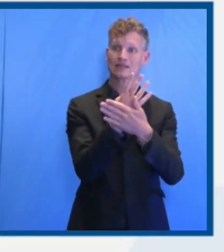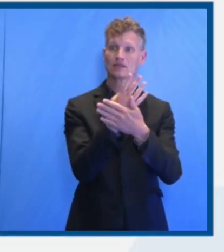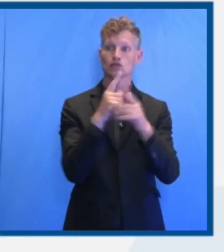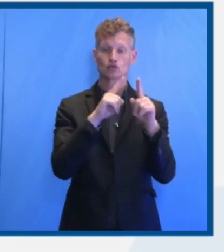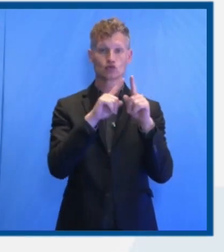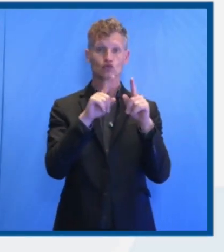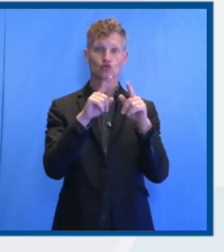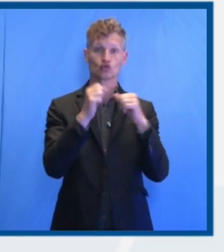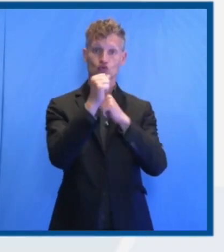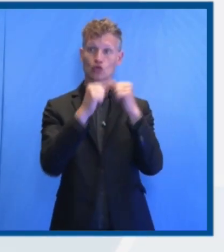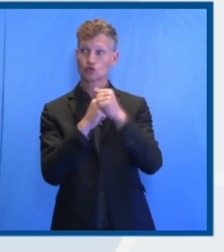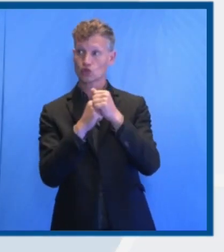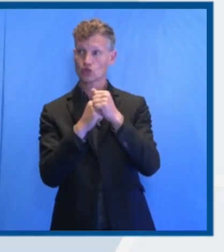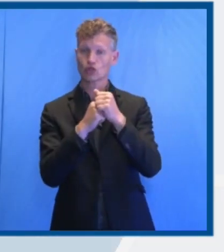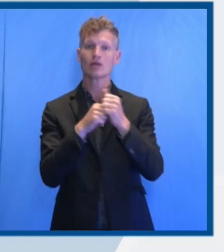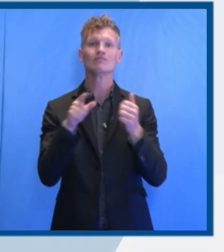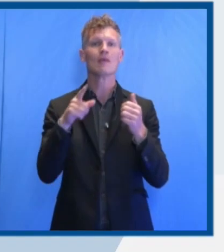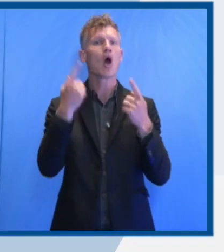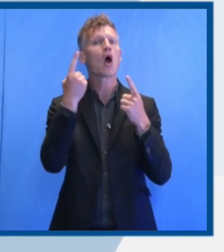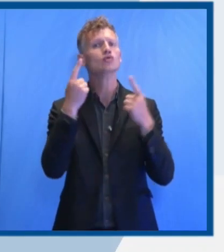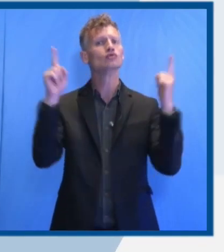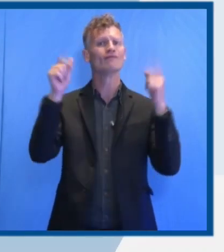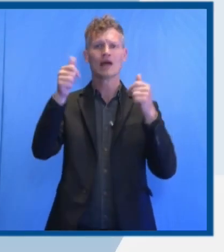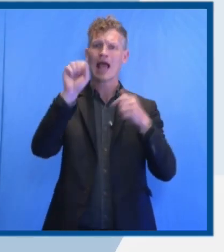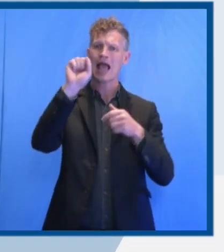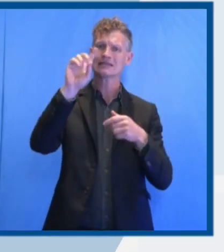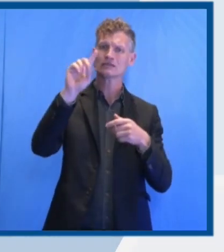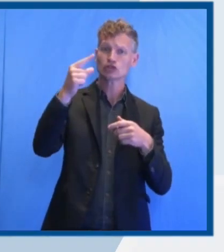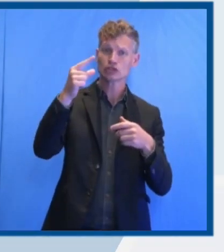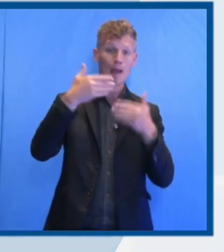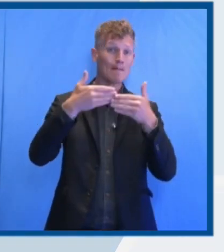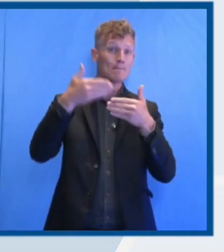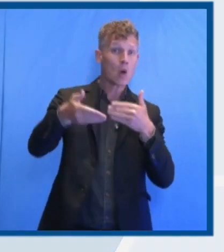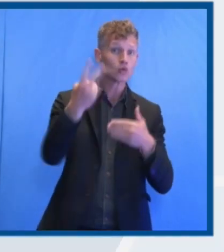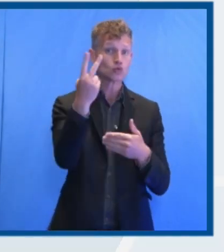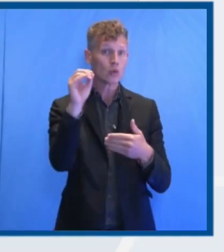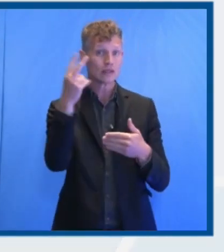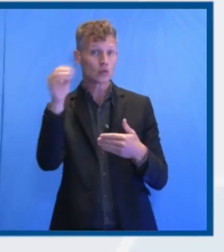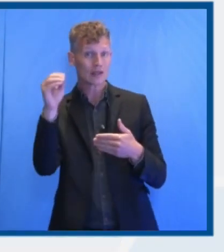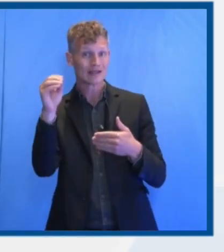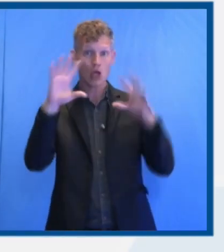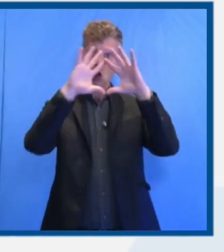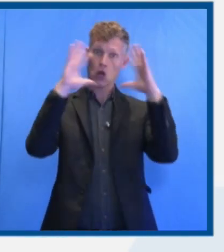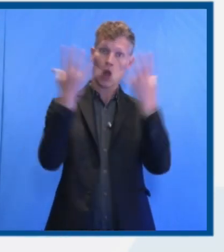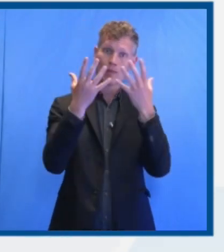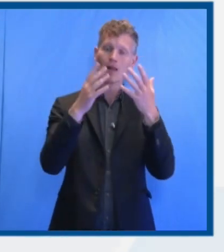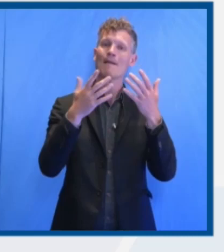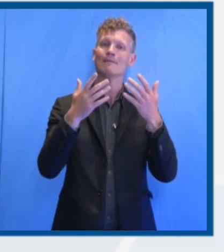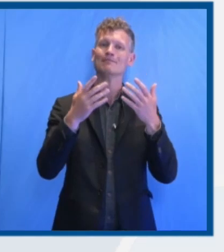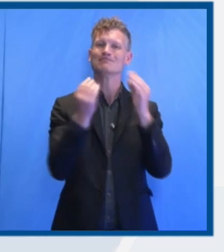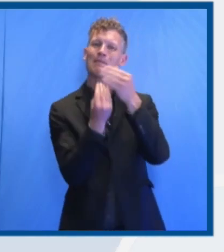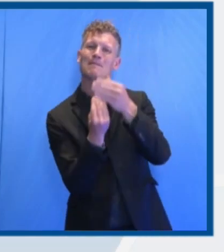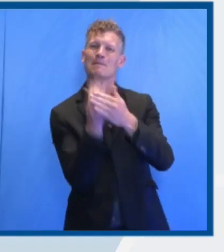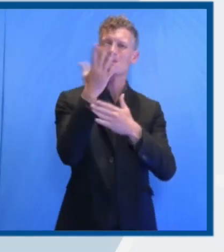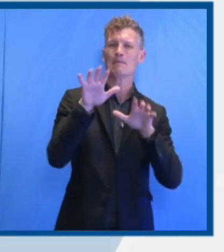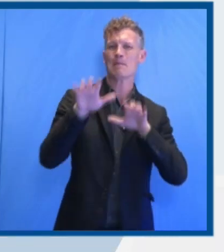measure our progress towards achieving the SDGs, the post-2020 Global Biodiversity Framework, and other